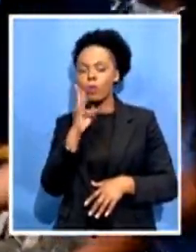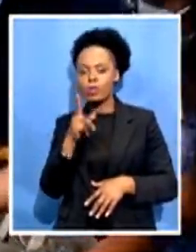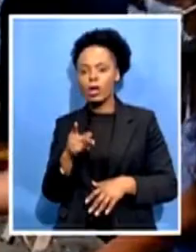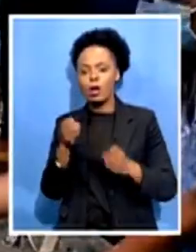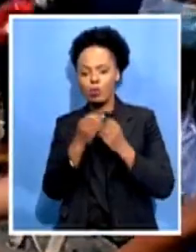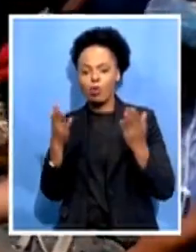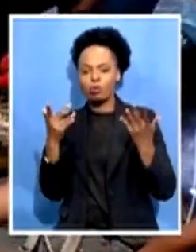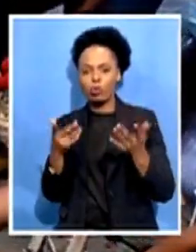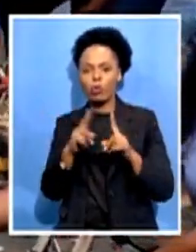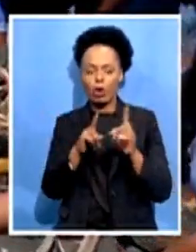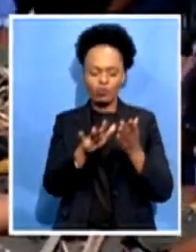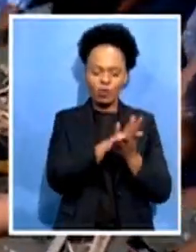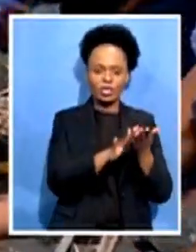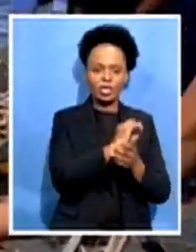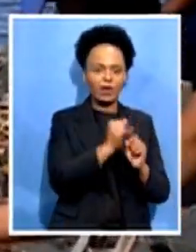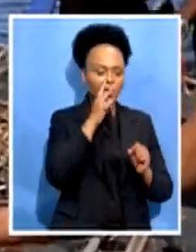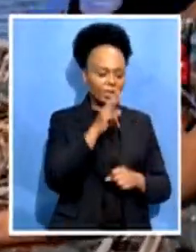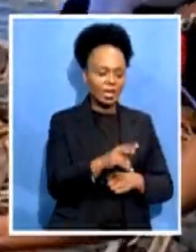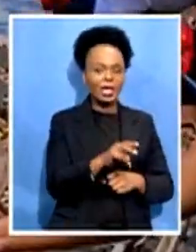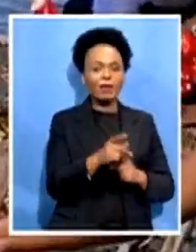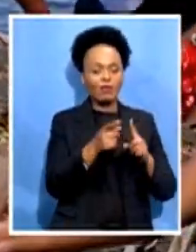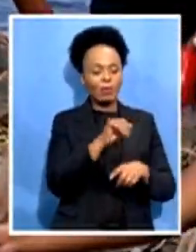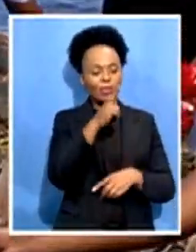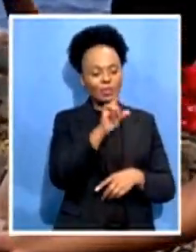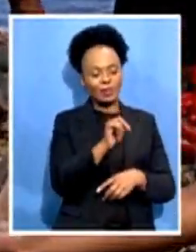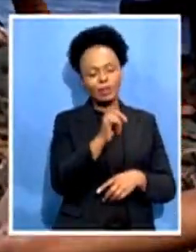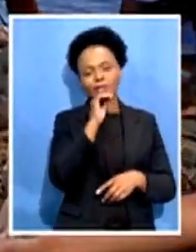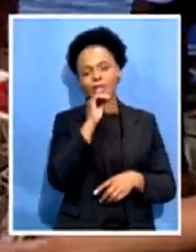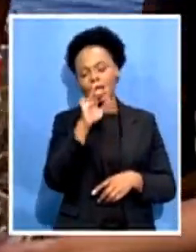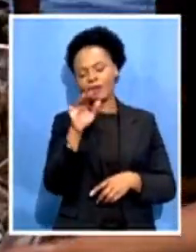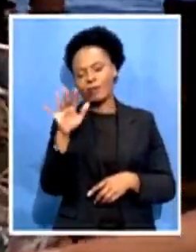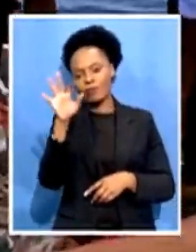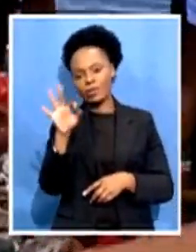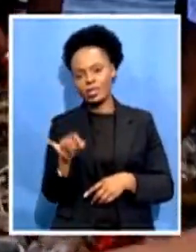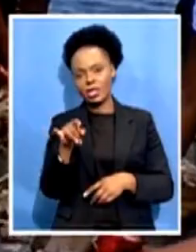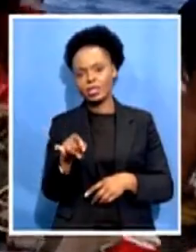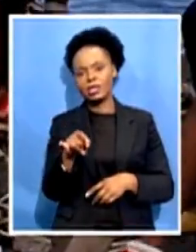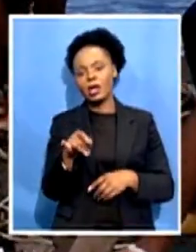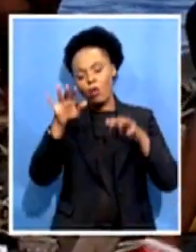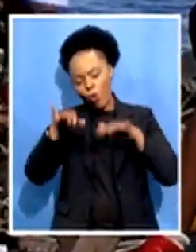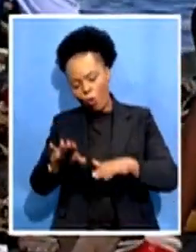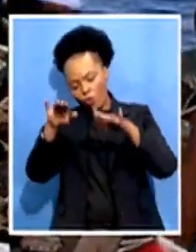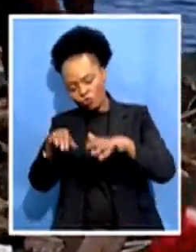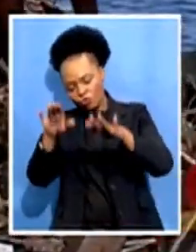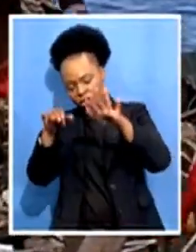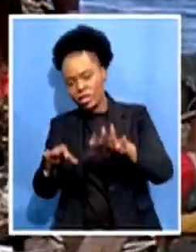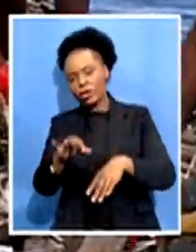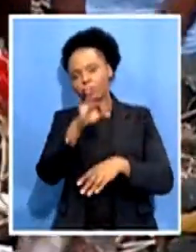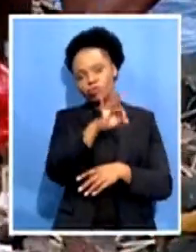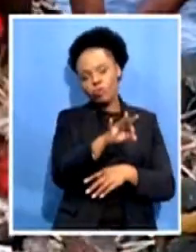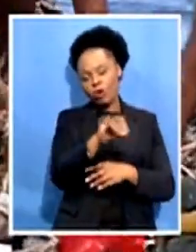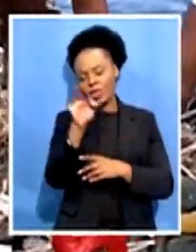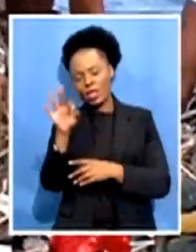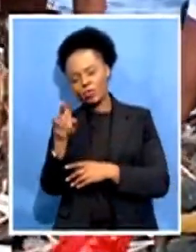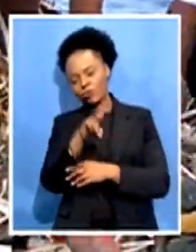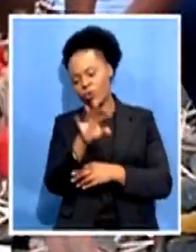95% is actually the ocean. And, you know, there's a lot of life. So 2 in 3 breaths that we take is actually from the ocean